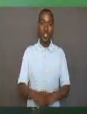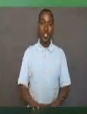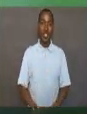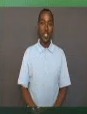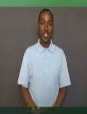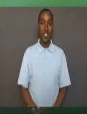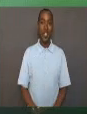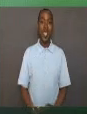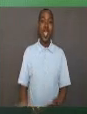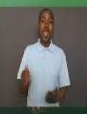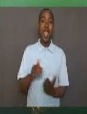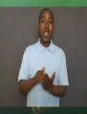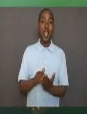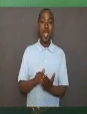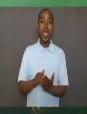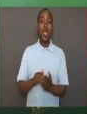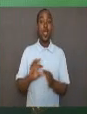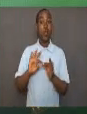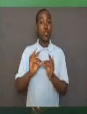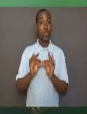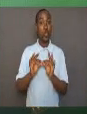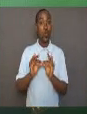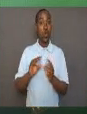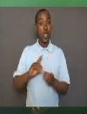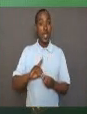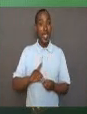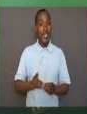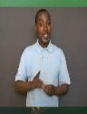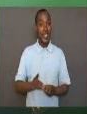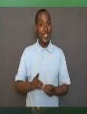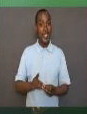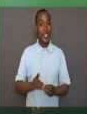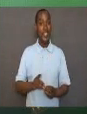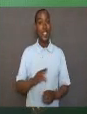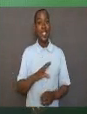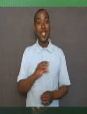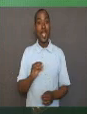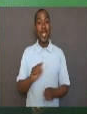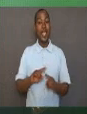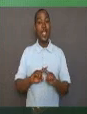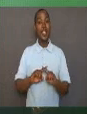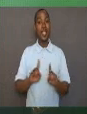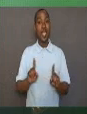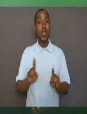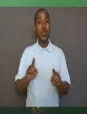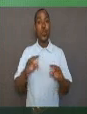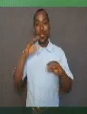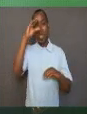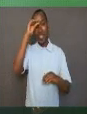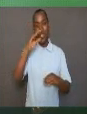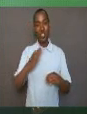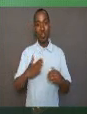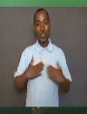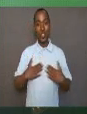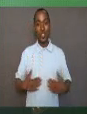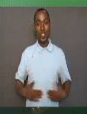will define digestion and name the various parts of the body that